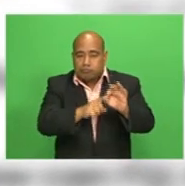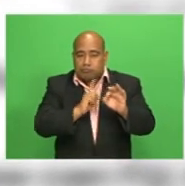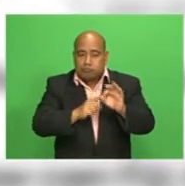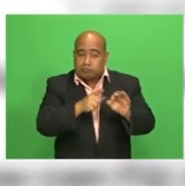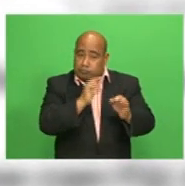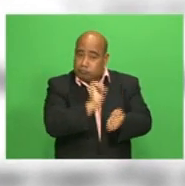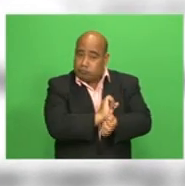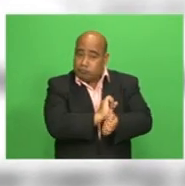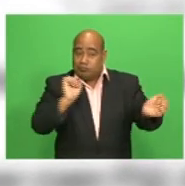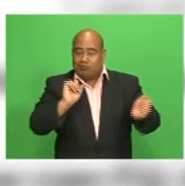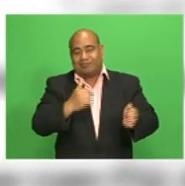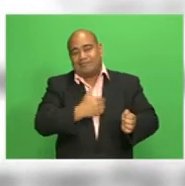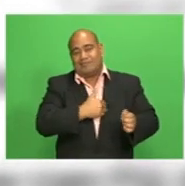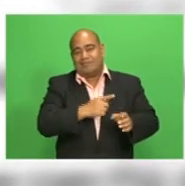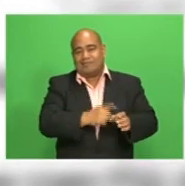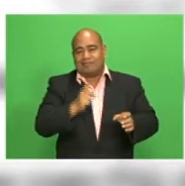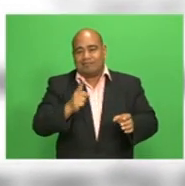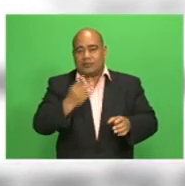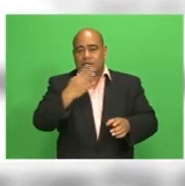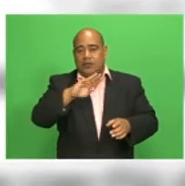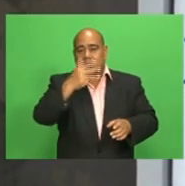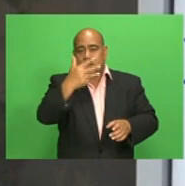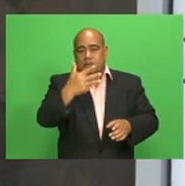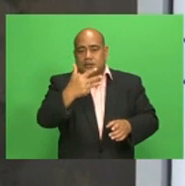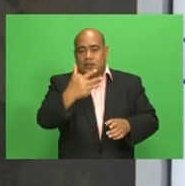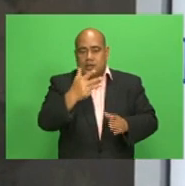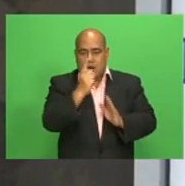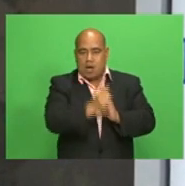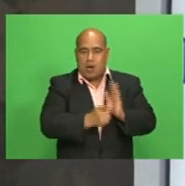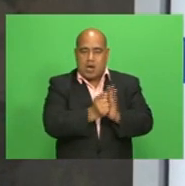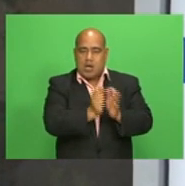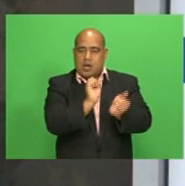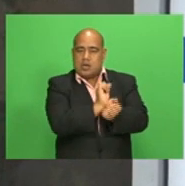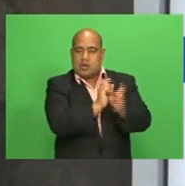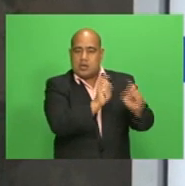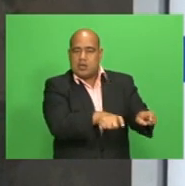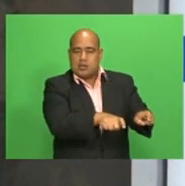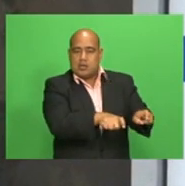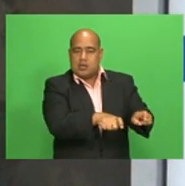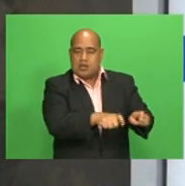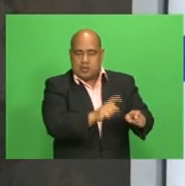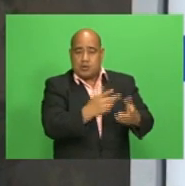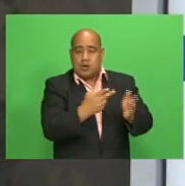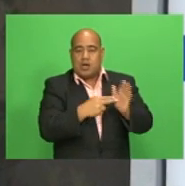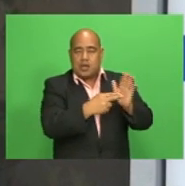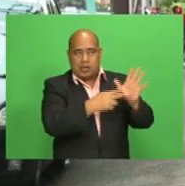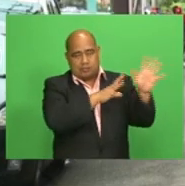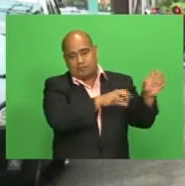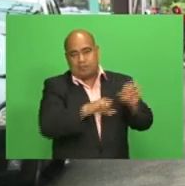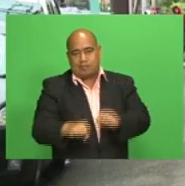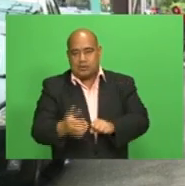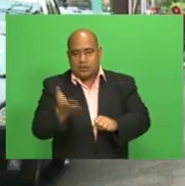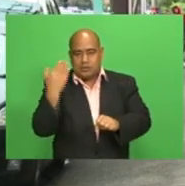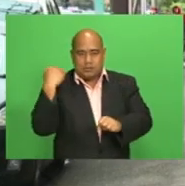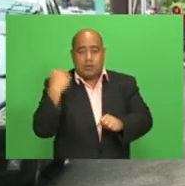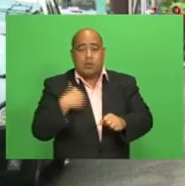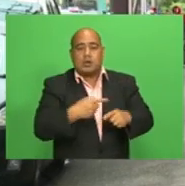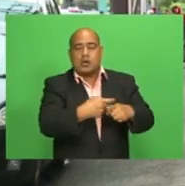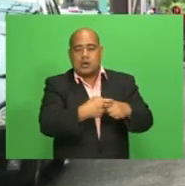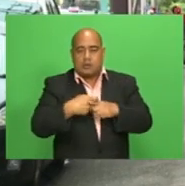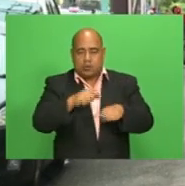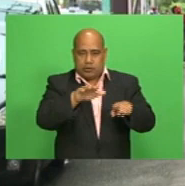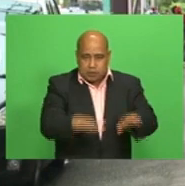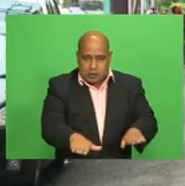in custody, but was picked up again by Nandi police this afternoon for a rape allegation against a minor. Pranita